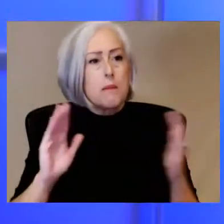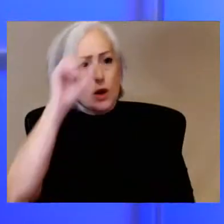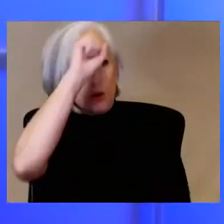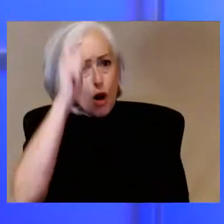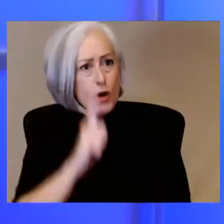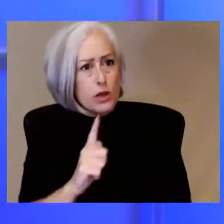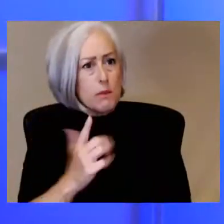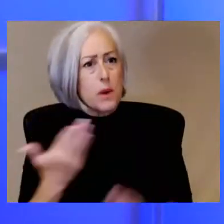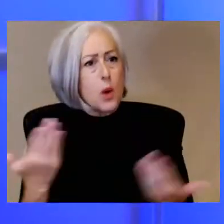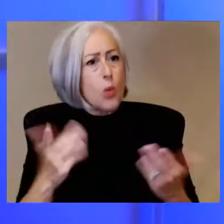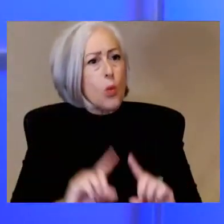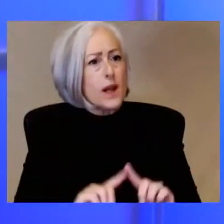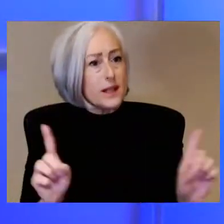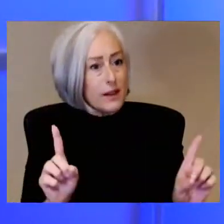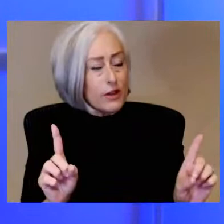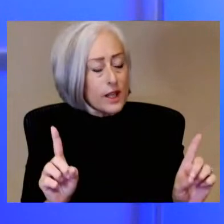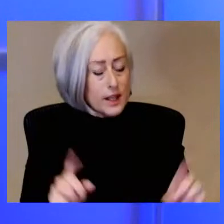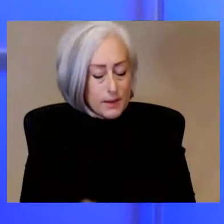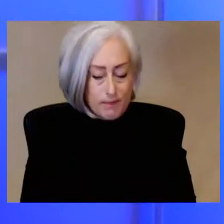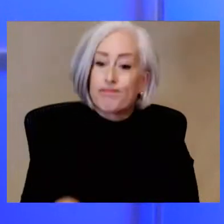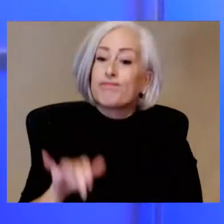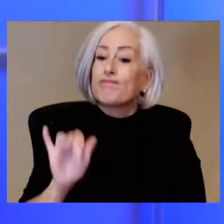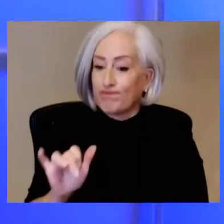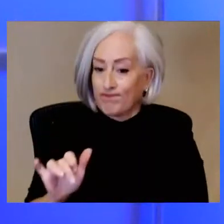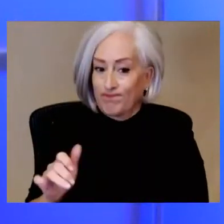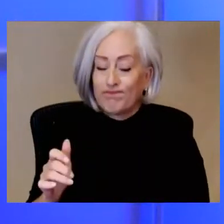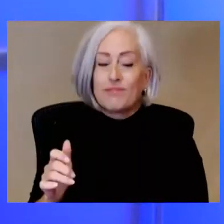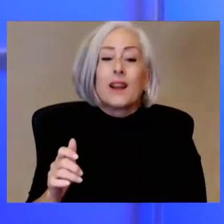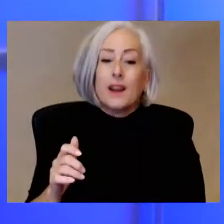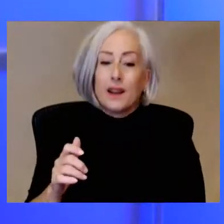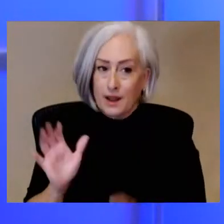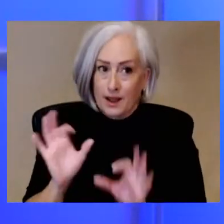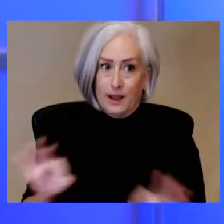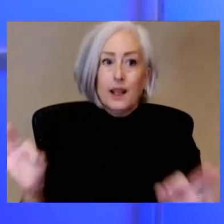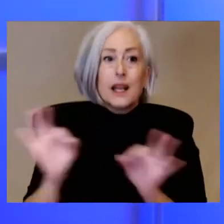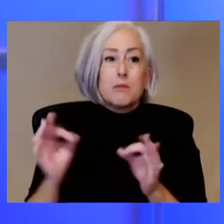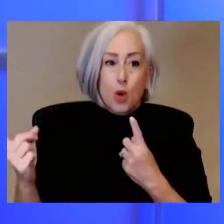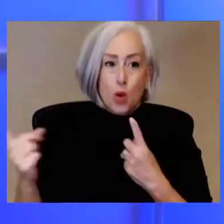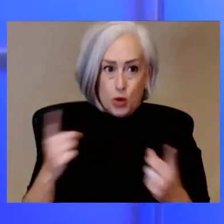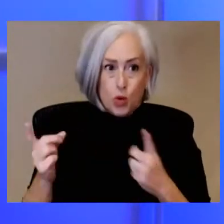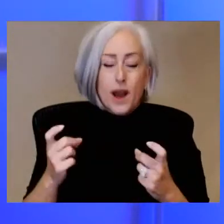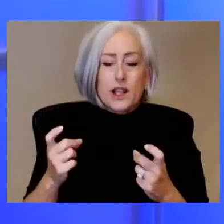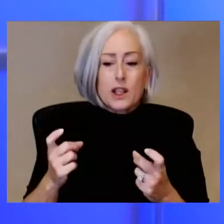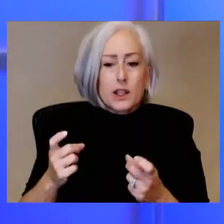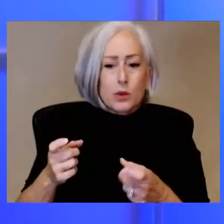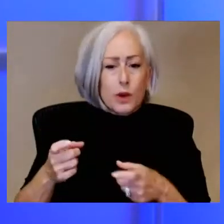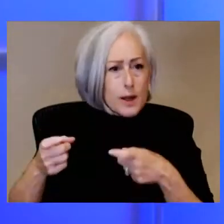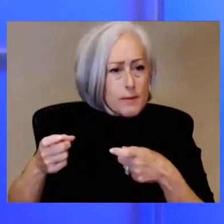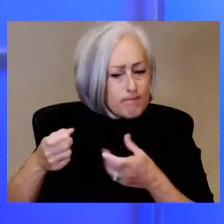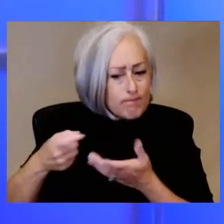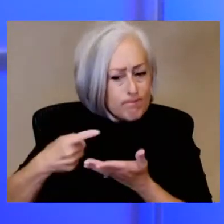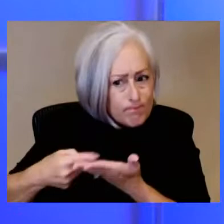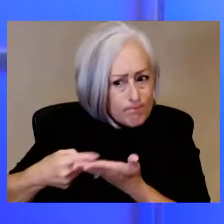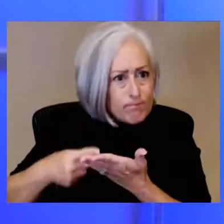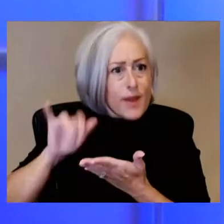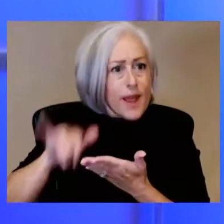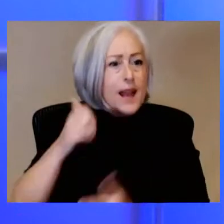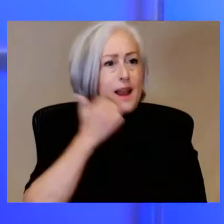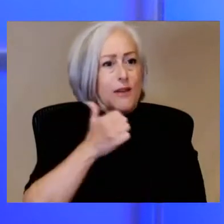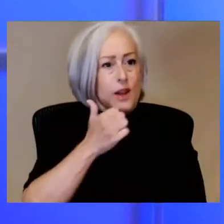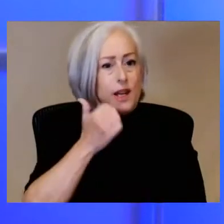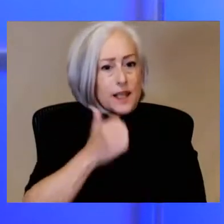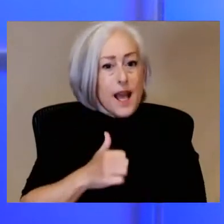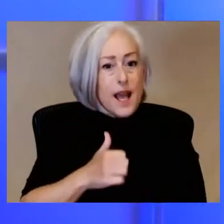and that's one we deal with every day in the clinic when we're seeing patients with Alzheimer's disease. So what's the difference between normal aging